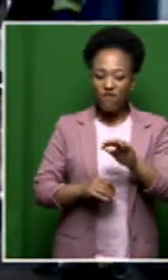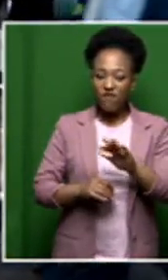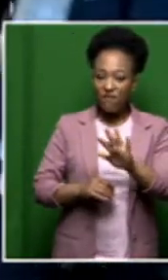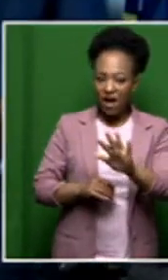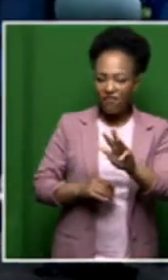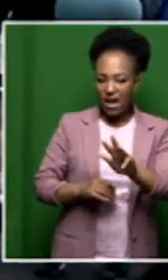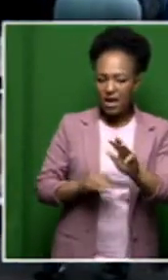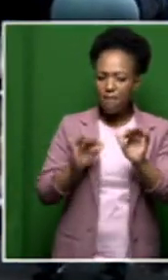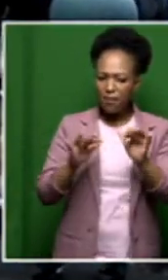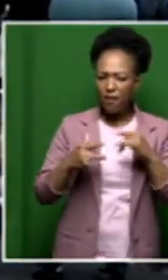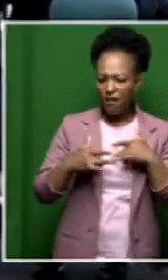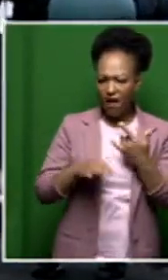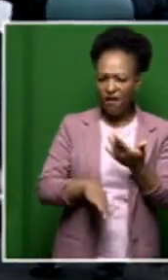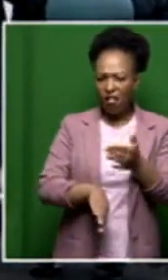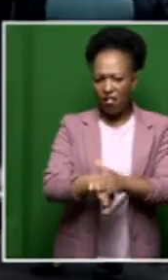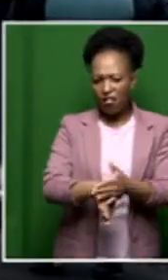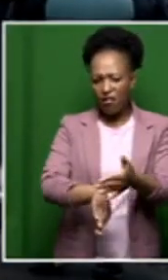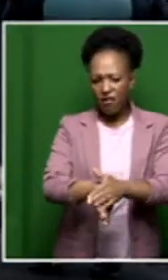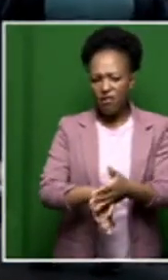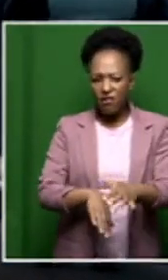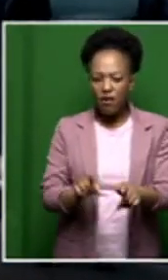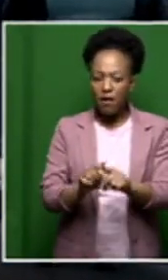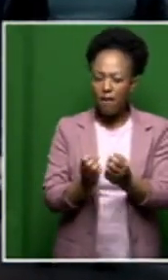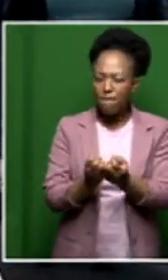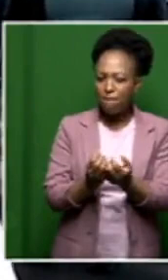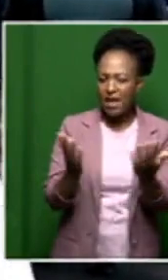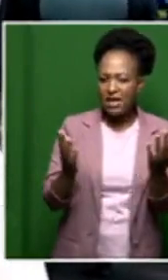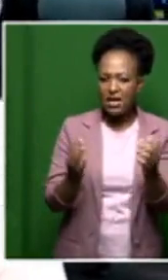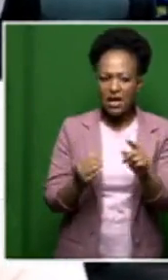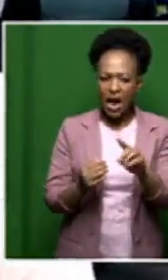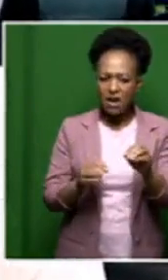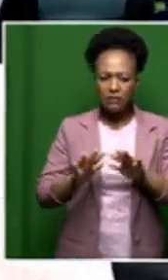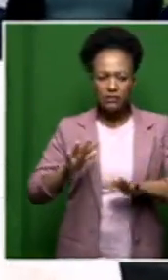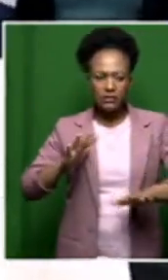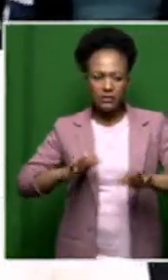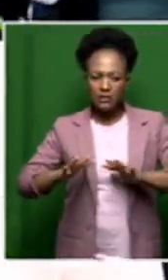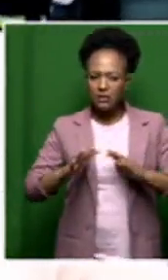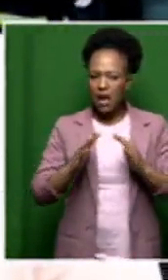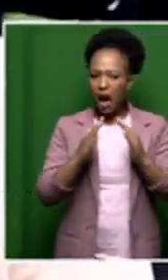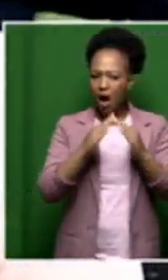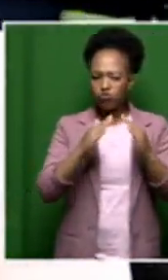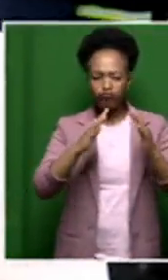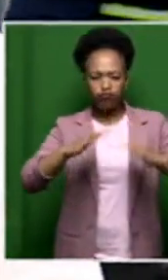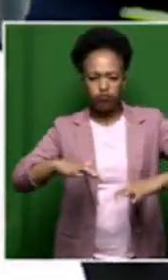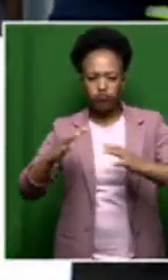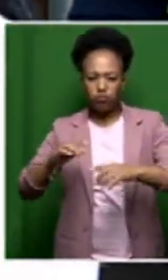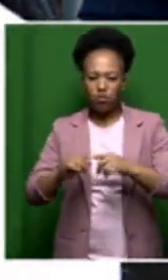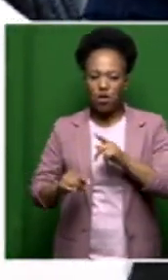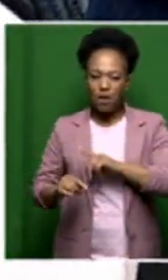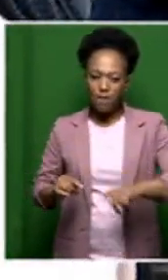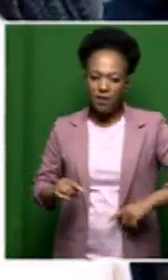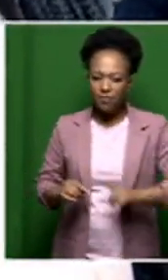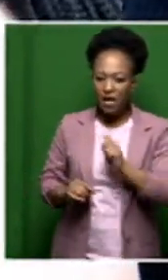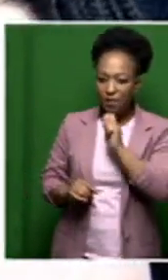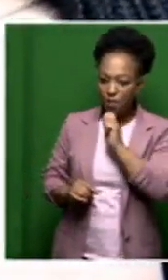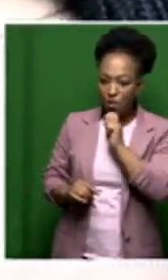in the province of KwaZulu-Natal and left hundreds of people destitute. Let me now, without wasting time, bring in the Premier. Premier, very